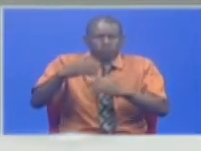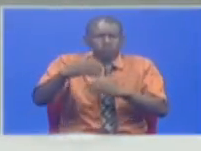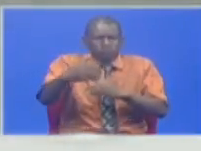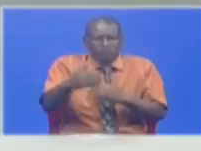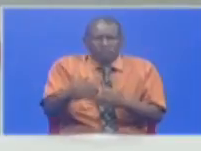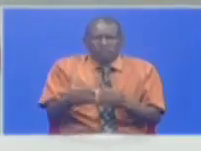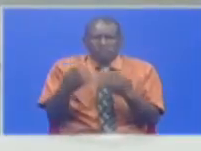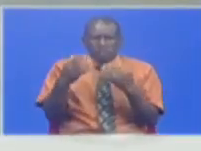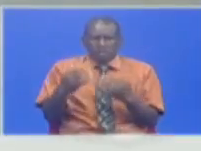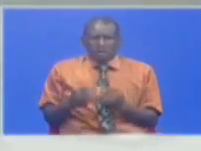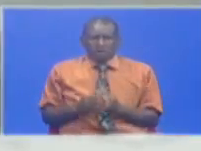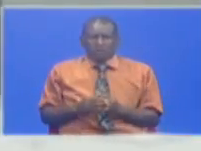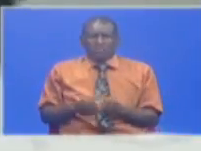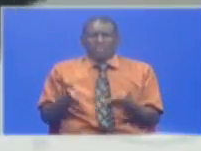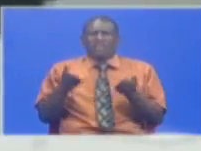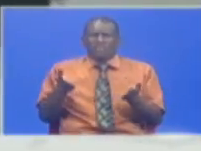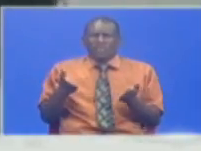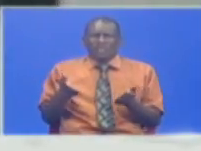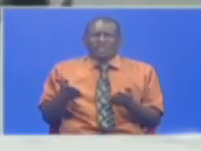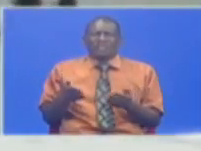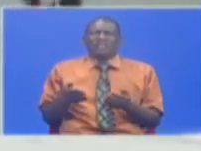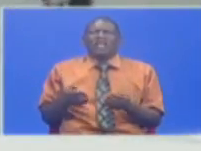chickens have come home to roost.